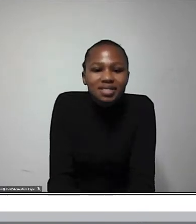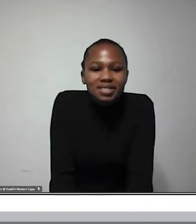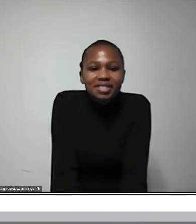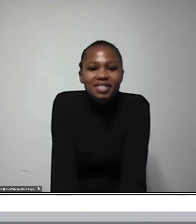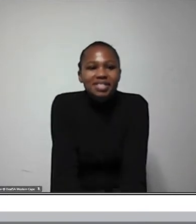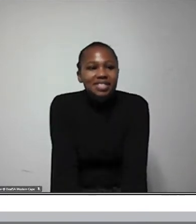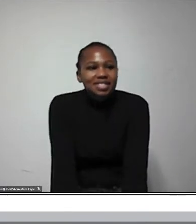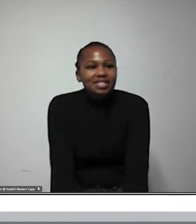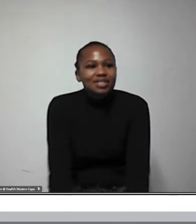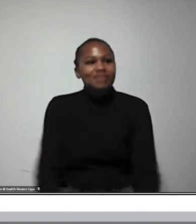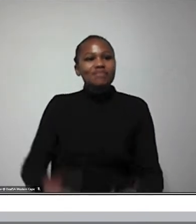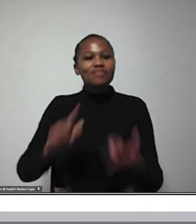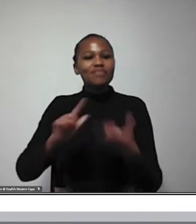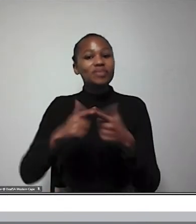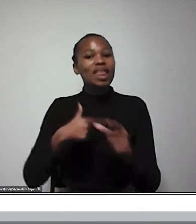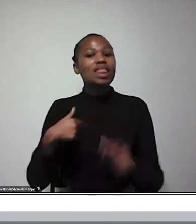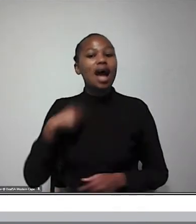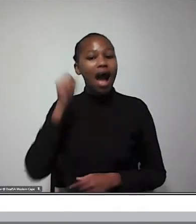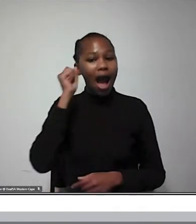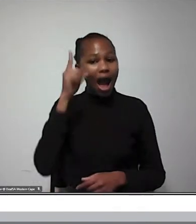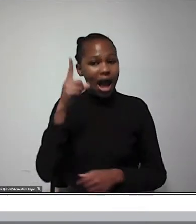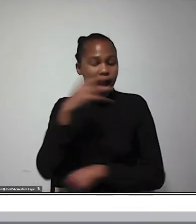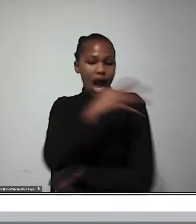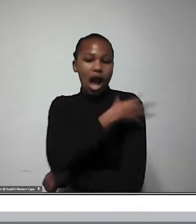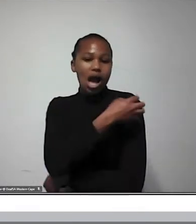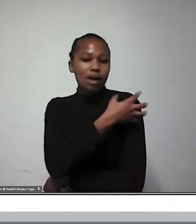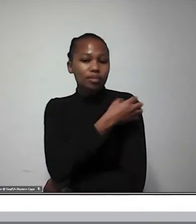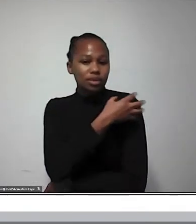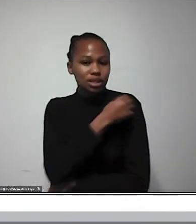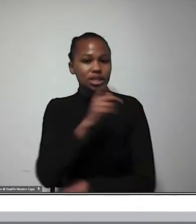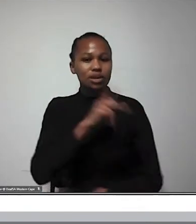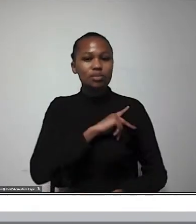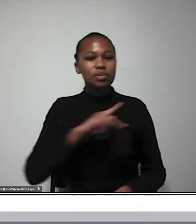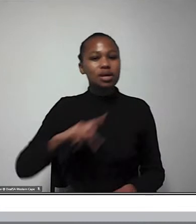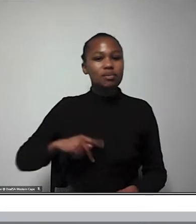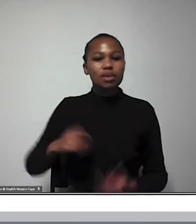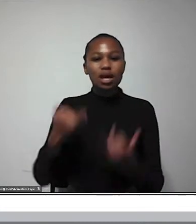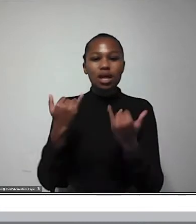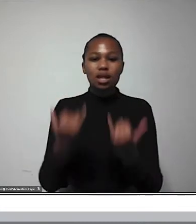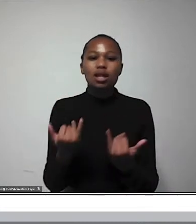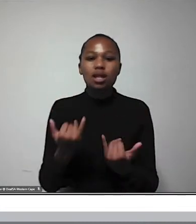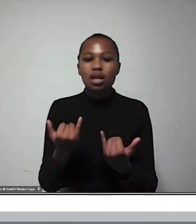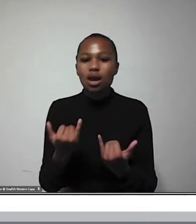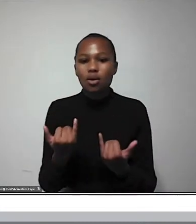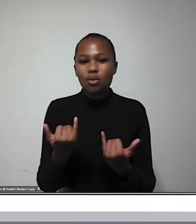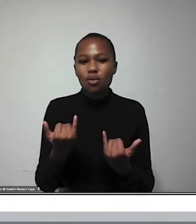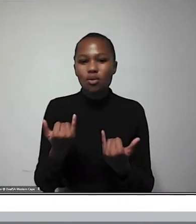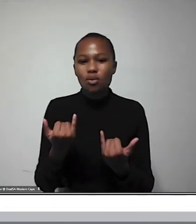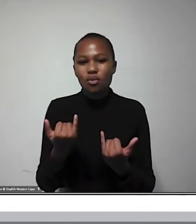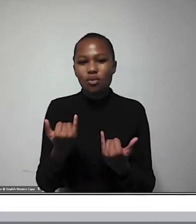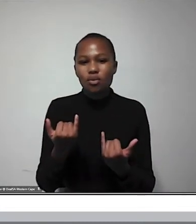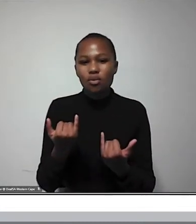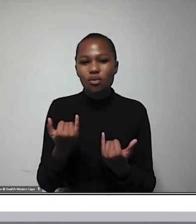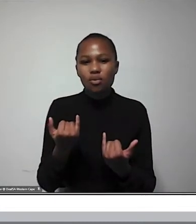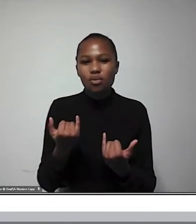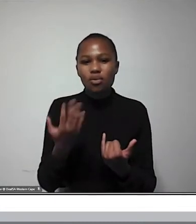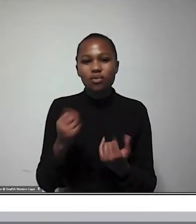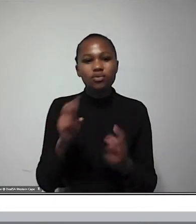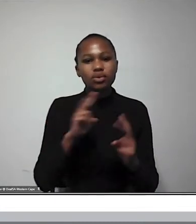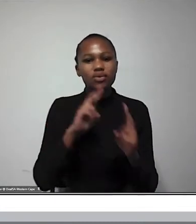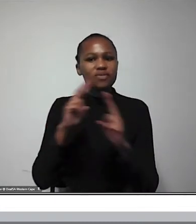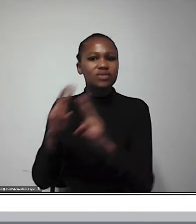And then I understand that the minister and the premier have now embarked on their own visits to the